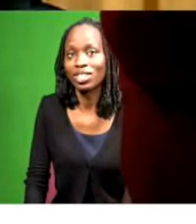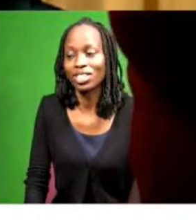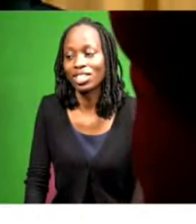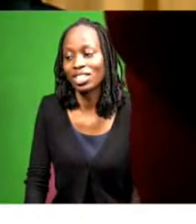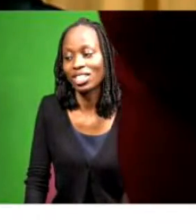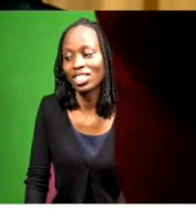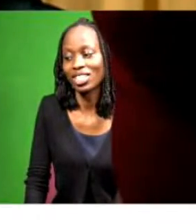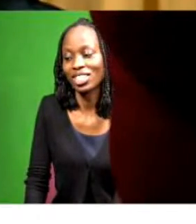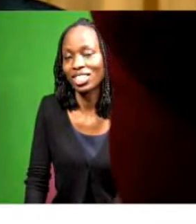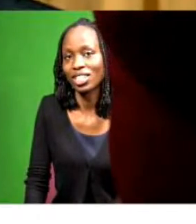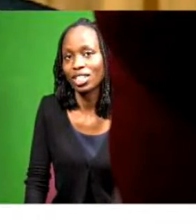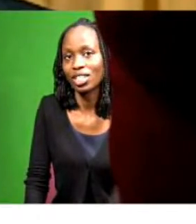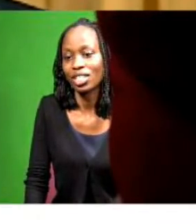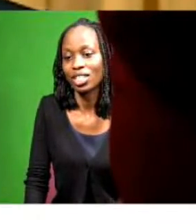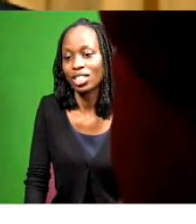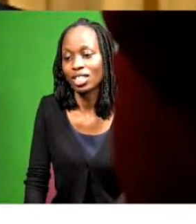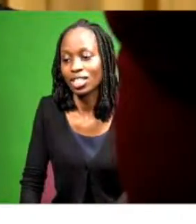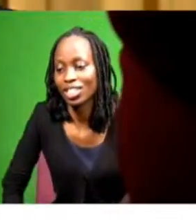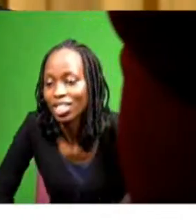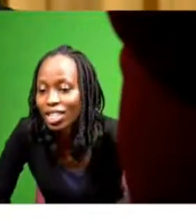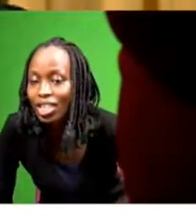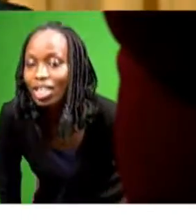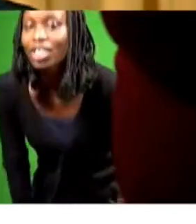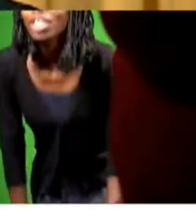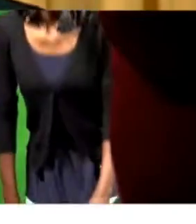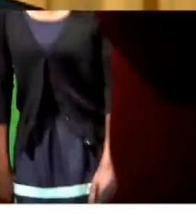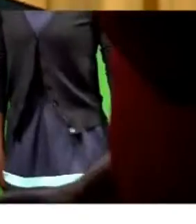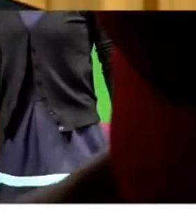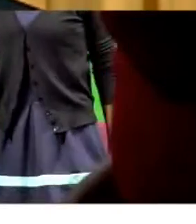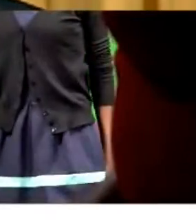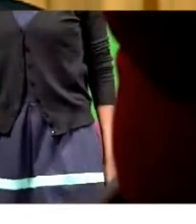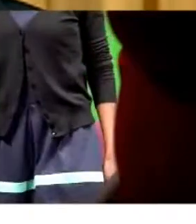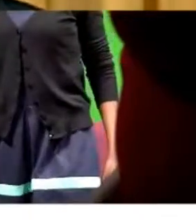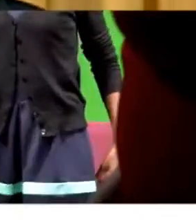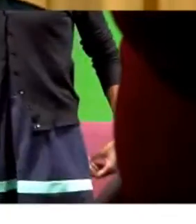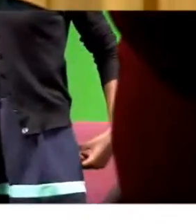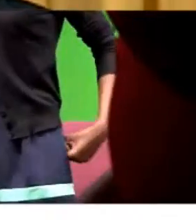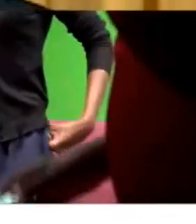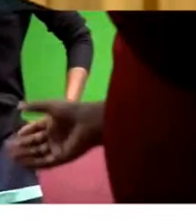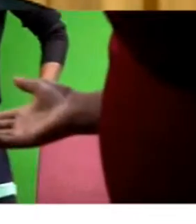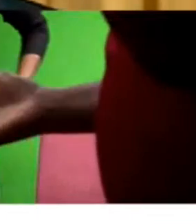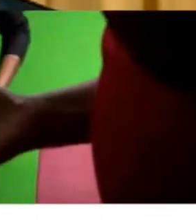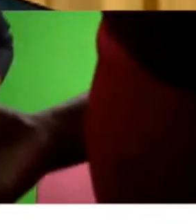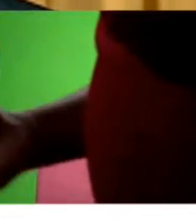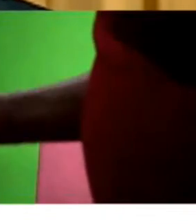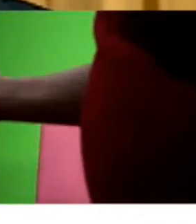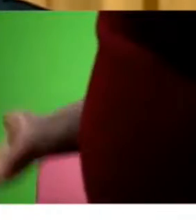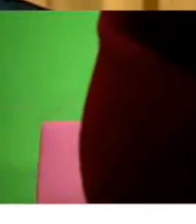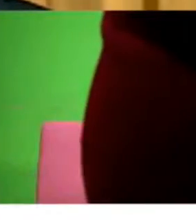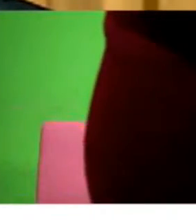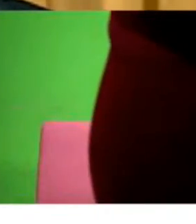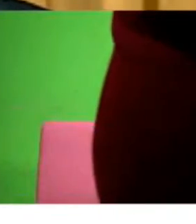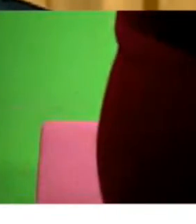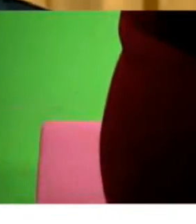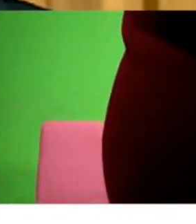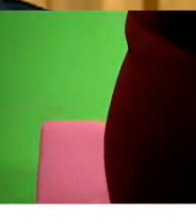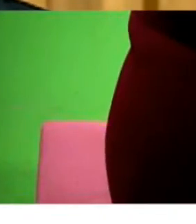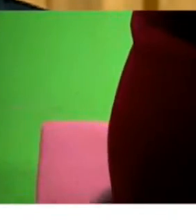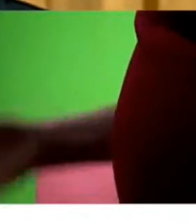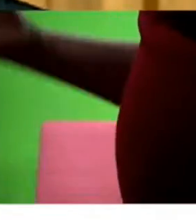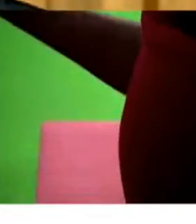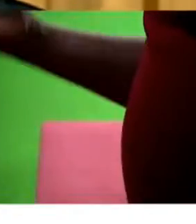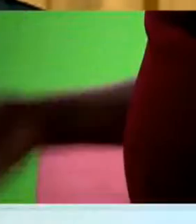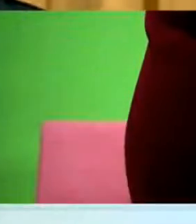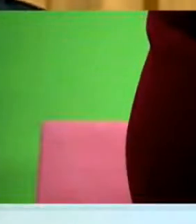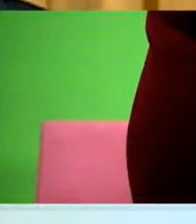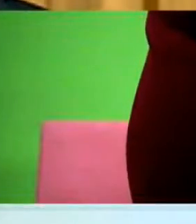promote constitutional changes under Article 257 of the Constitution, and consequently, the promotion and launch of the